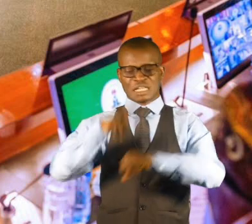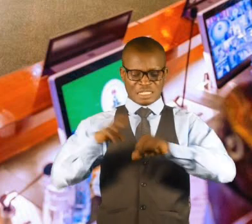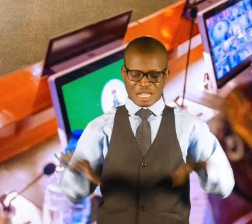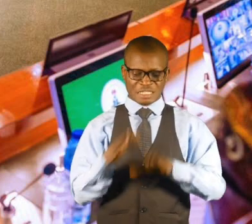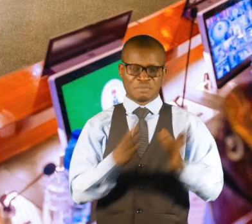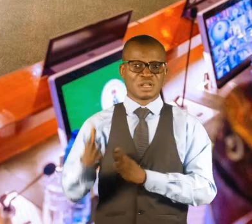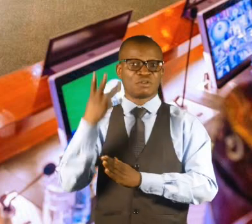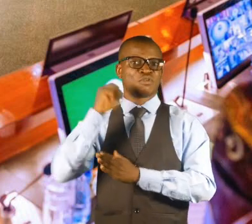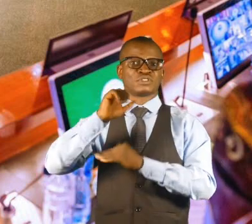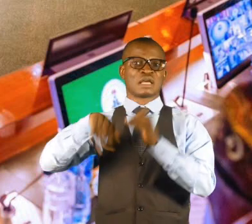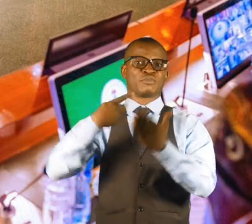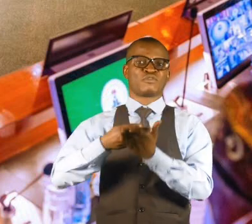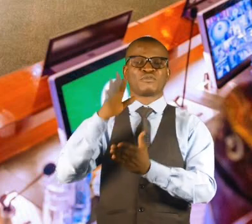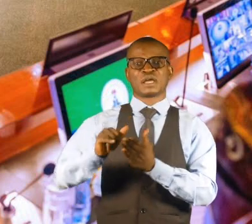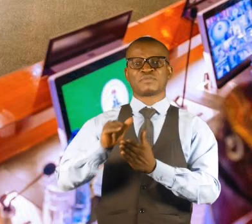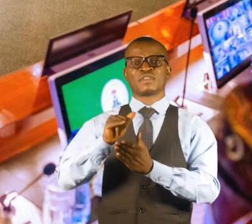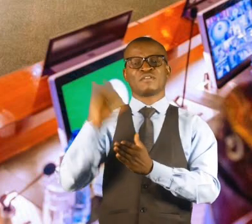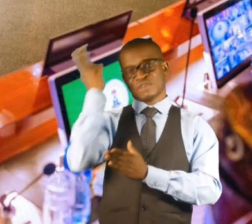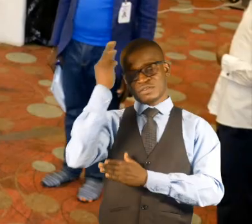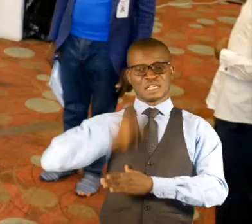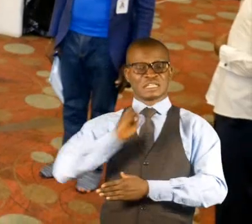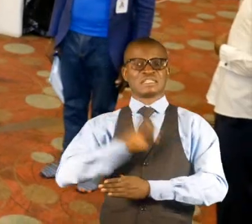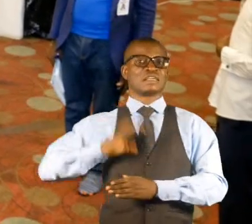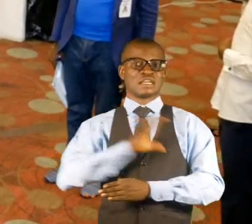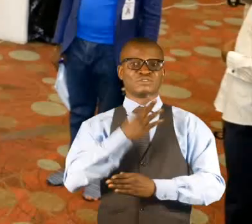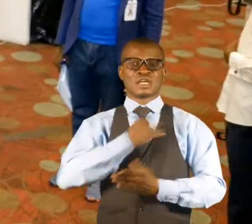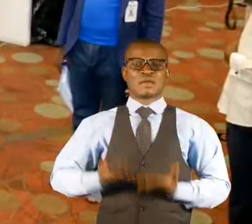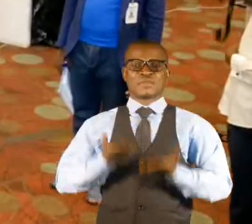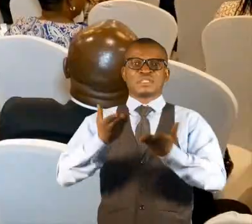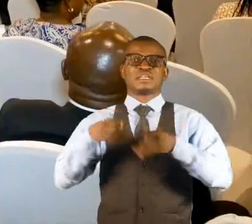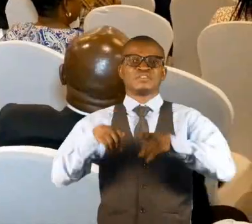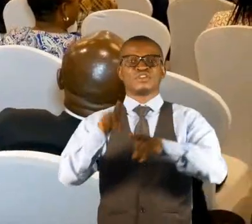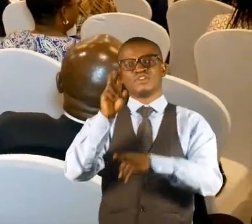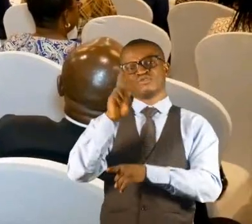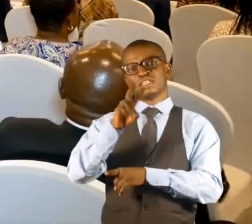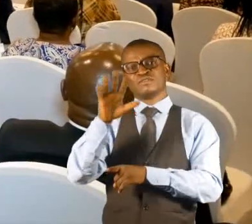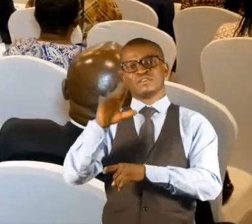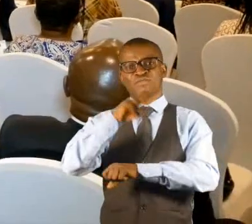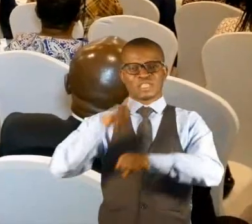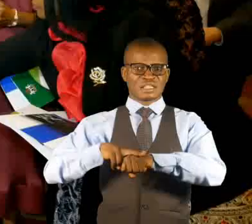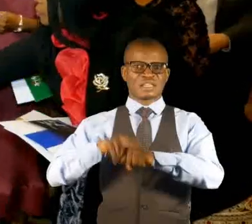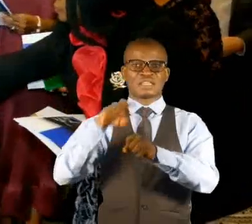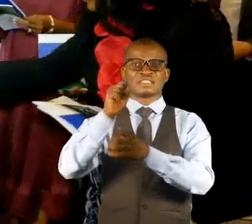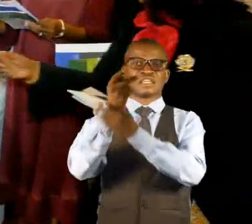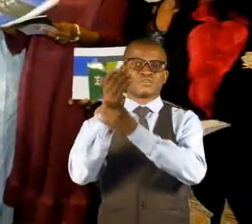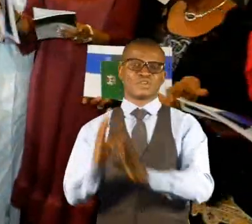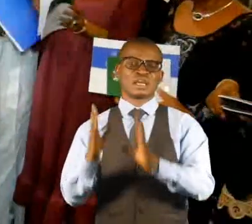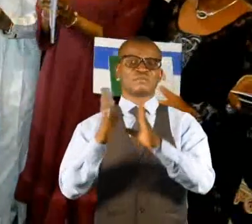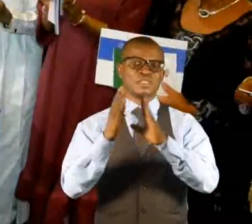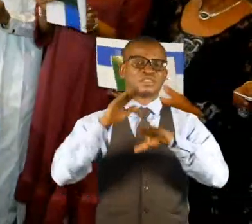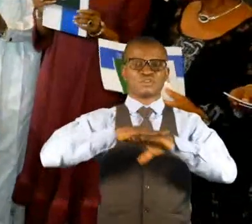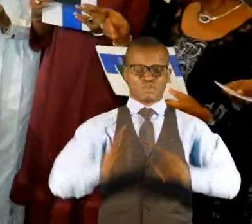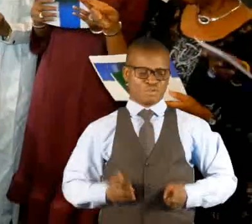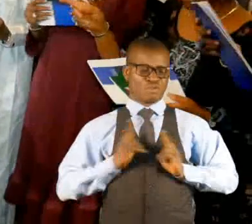National Action Plan was approved by the Federal Executive Council and presented to the public during the agency's 25th National Stakeholders Consultative